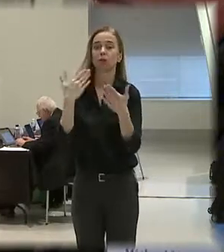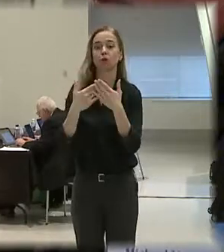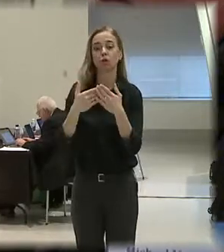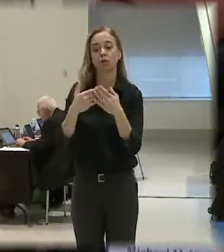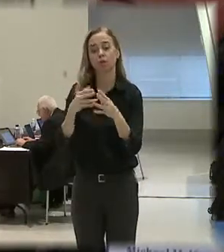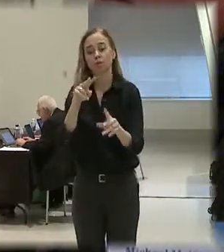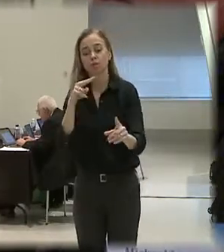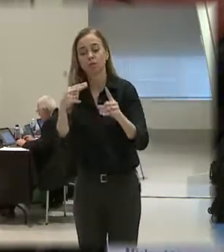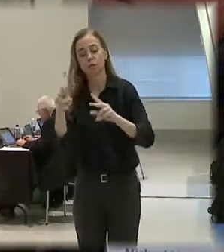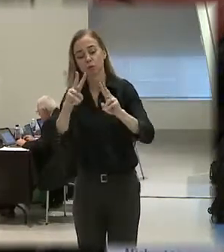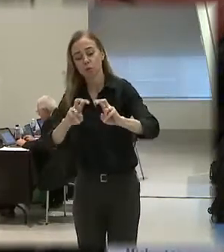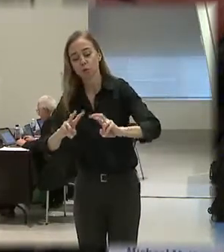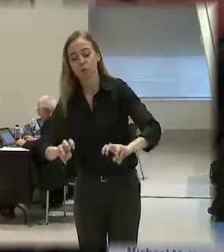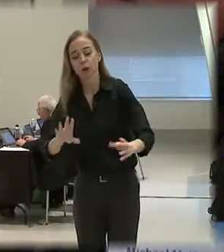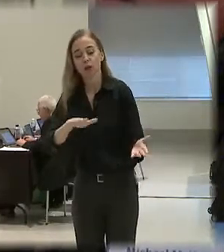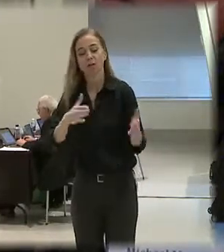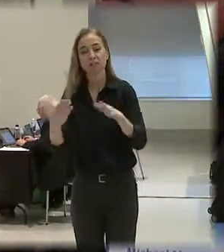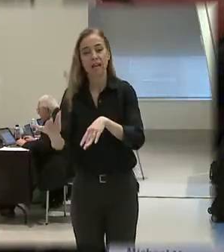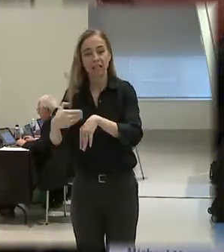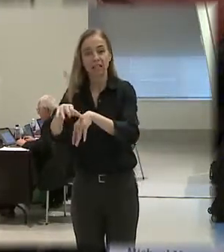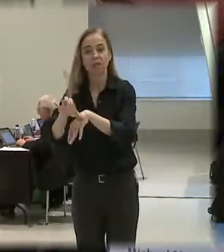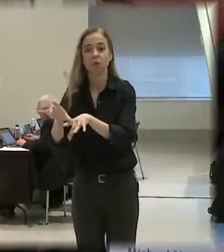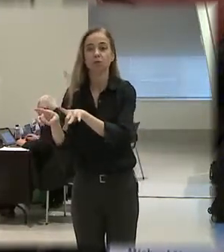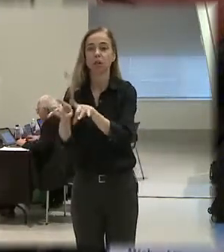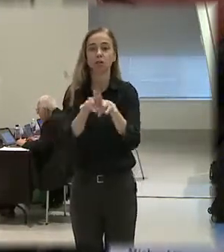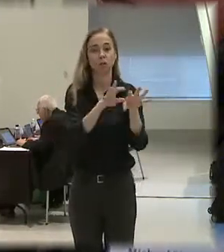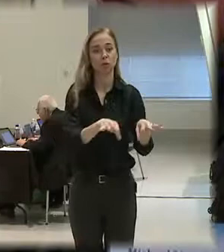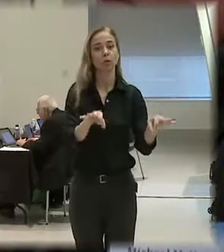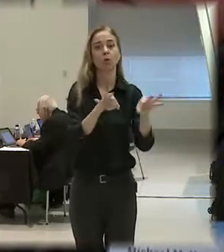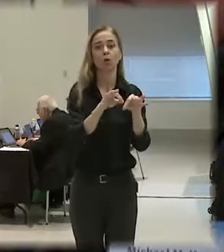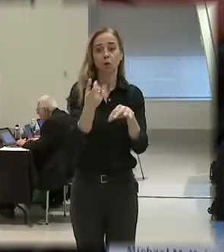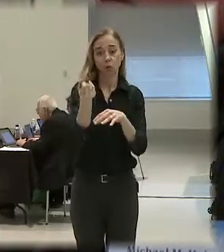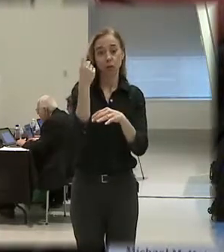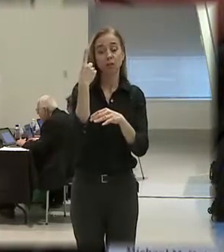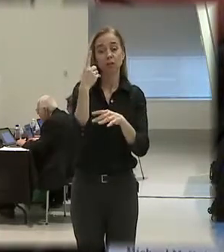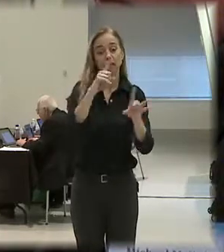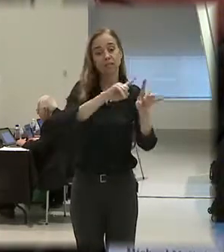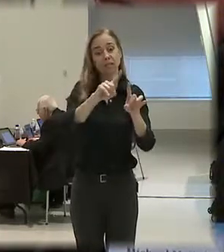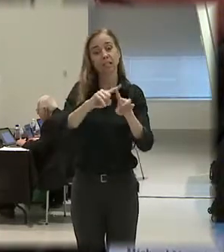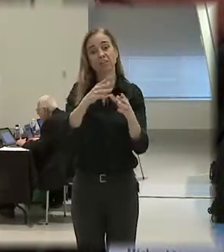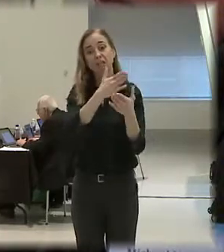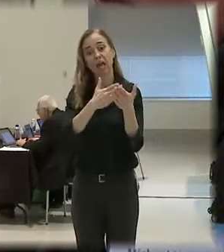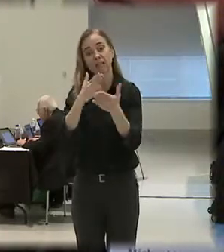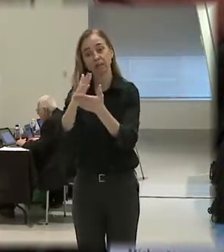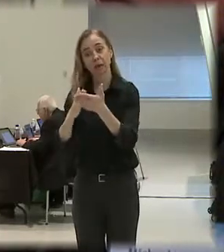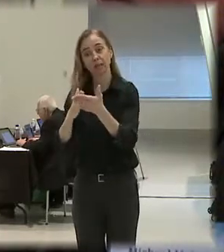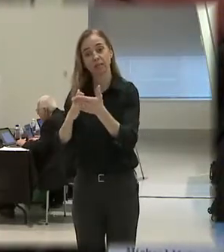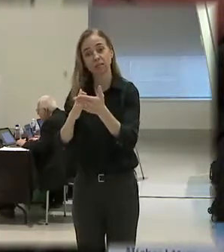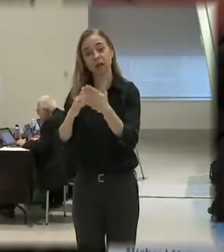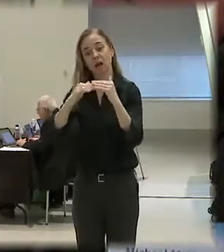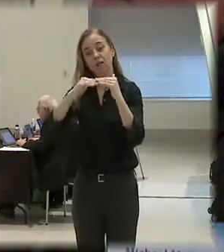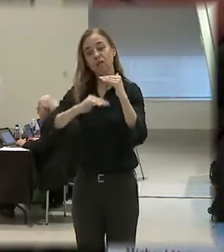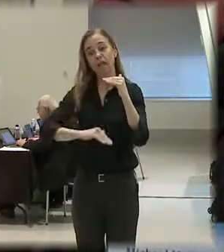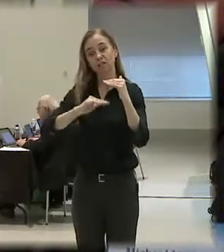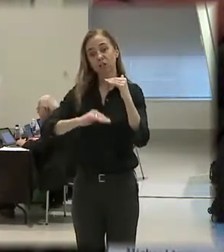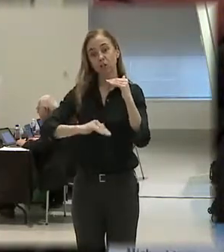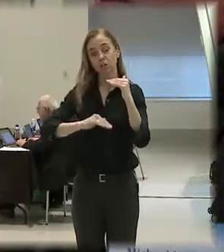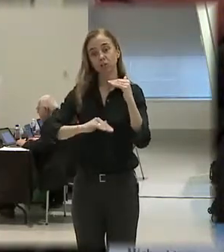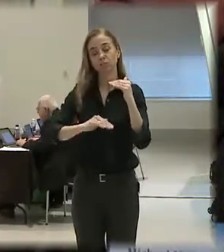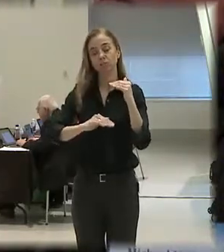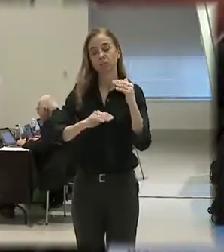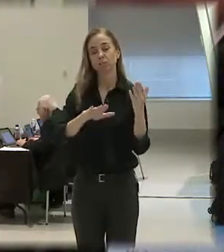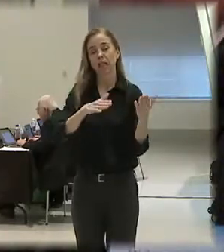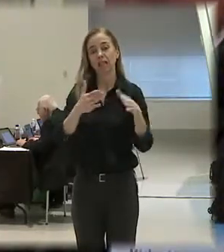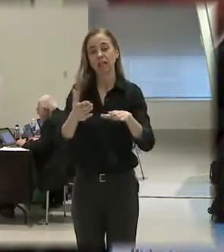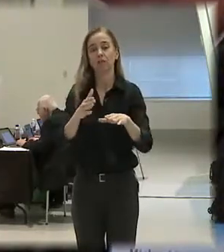deadly force. But I think it's just as important that we understand the different aspects of lesser lethal